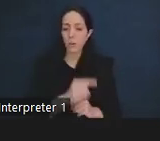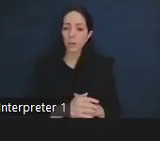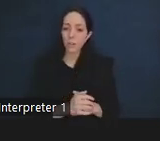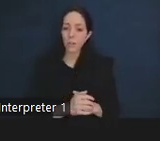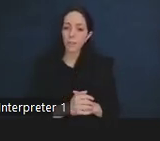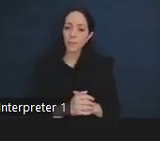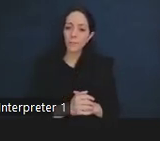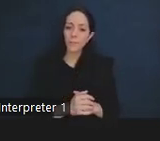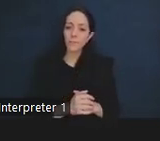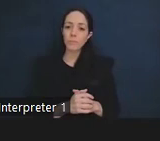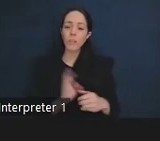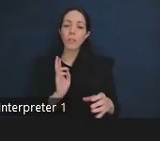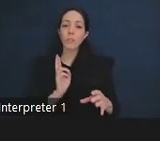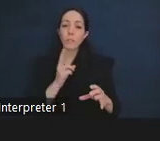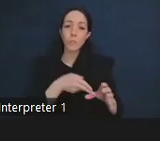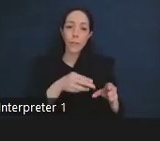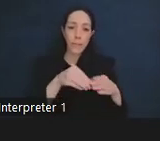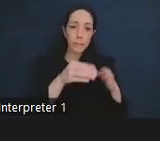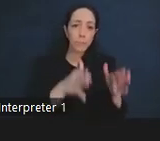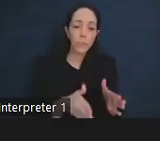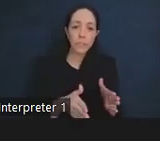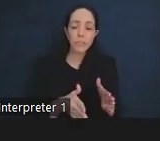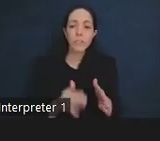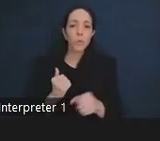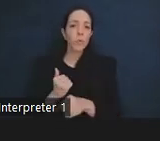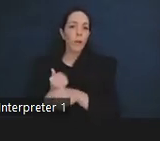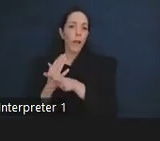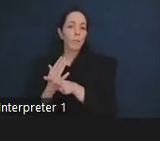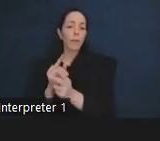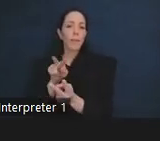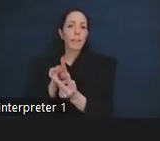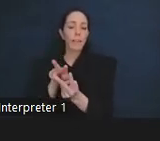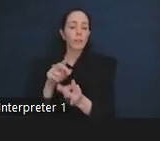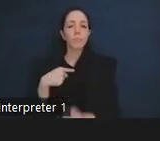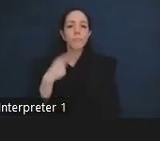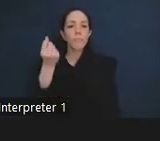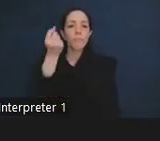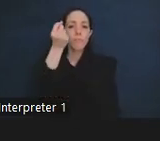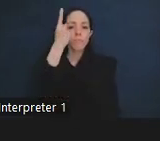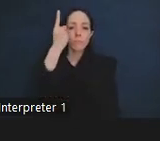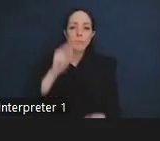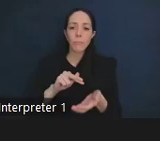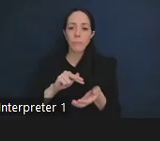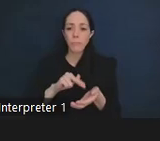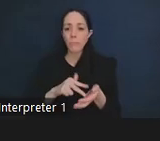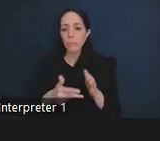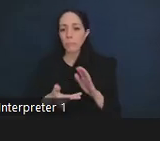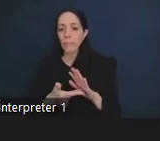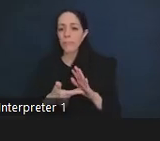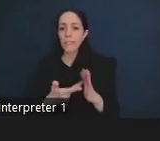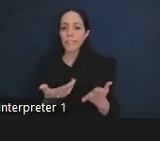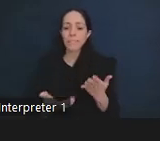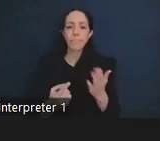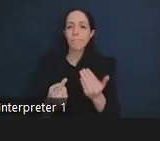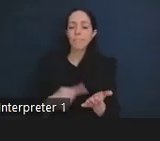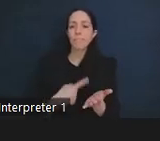to be able to join in person or not. And it's totally understandable that it is not always easy for people